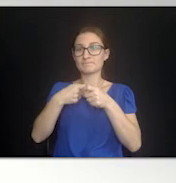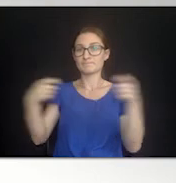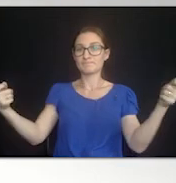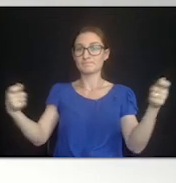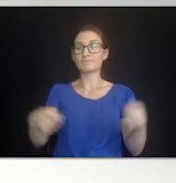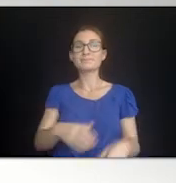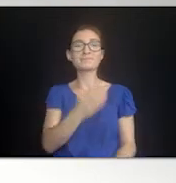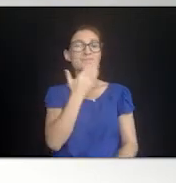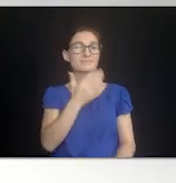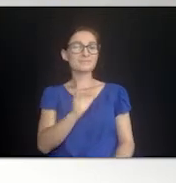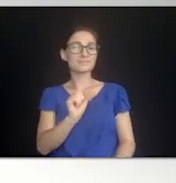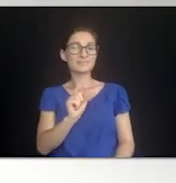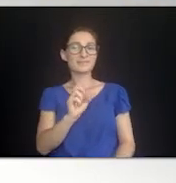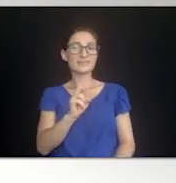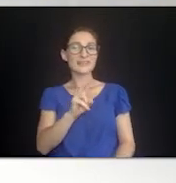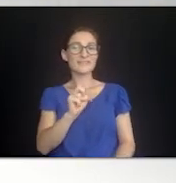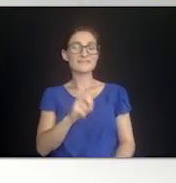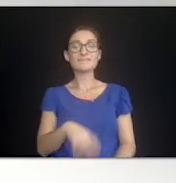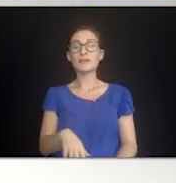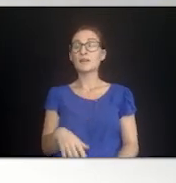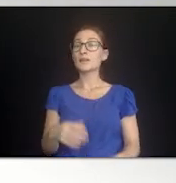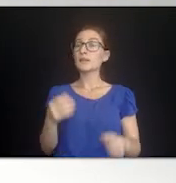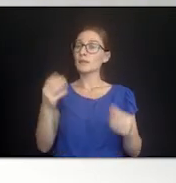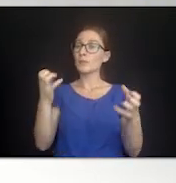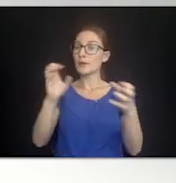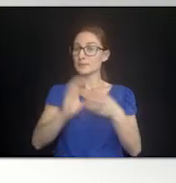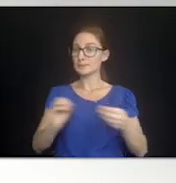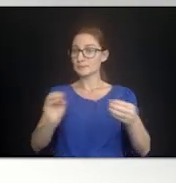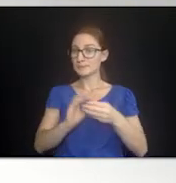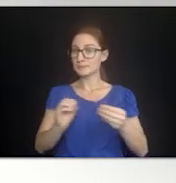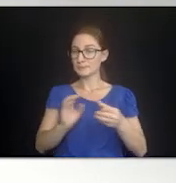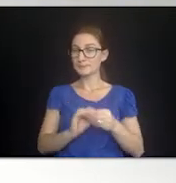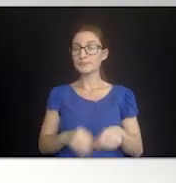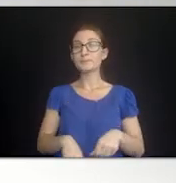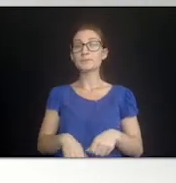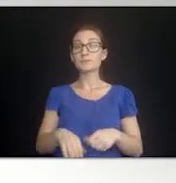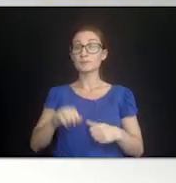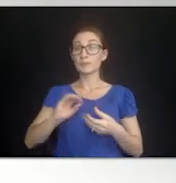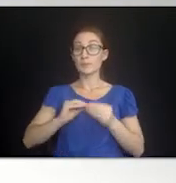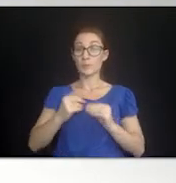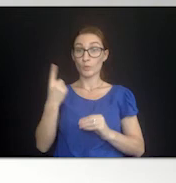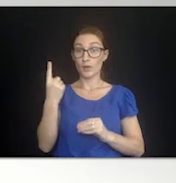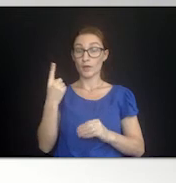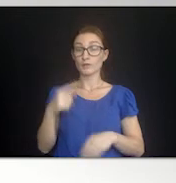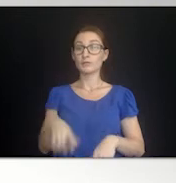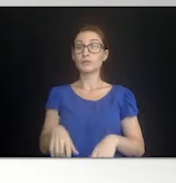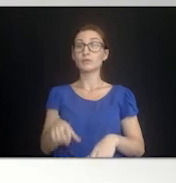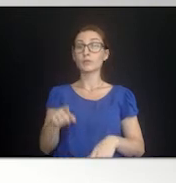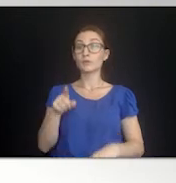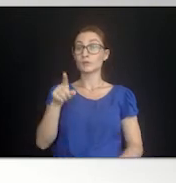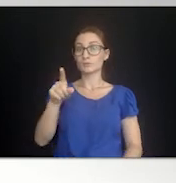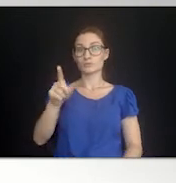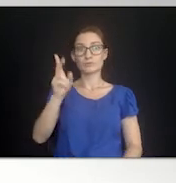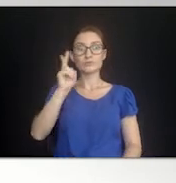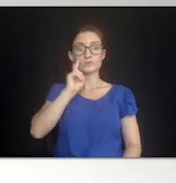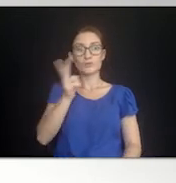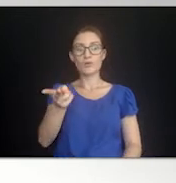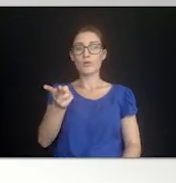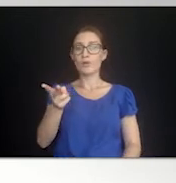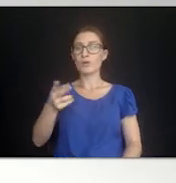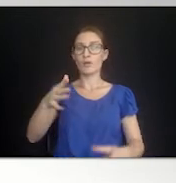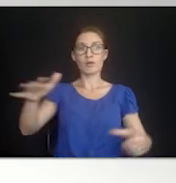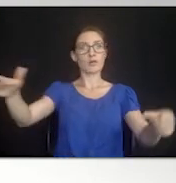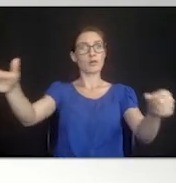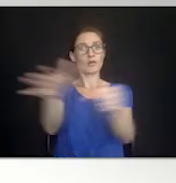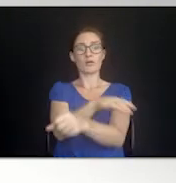right. Thanks, Steve. What I'd like to leave everybody with is this. Number one, you saw what is a